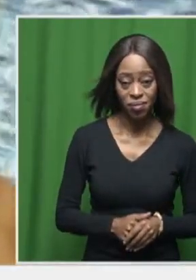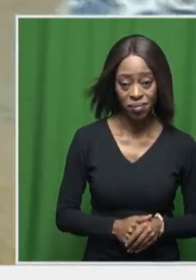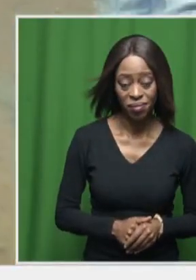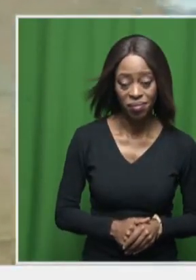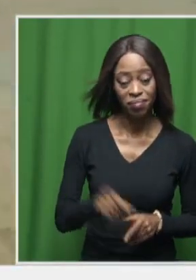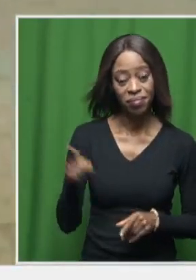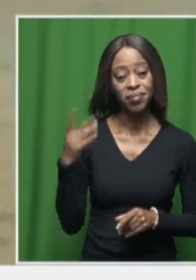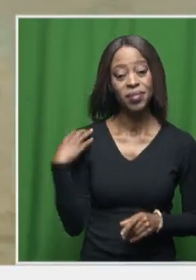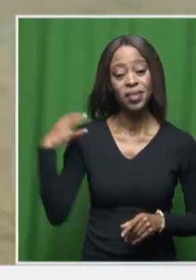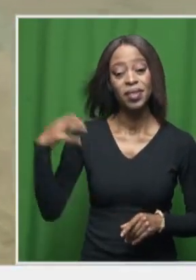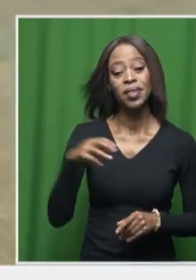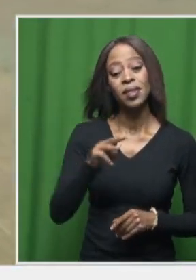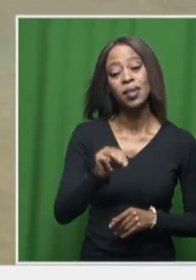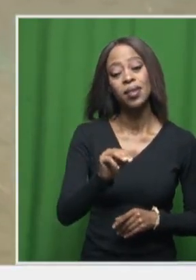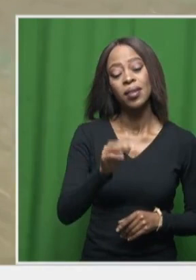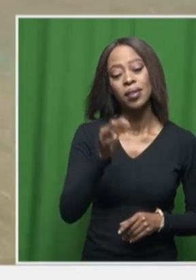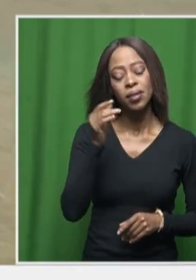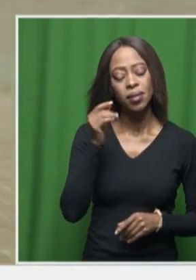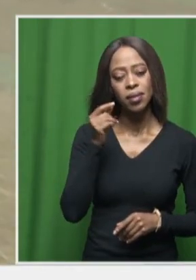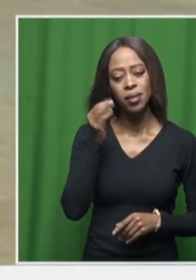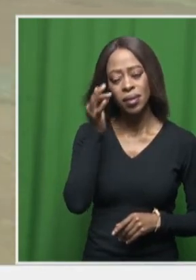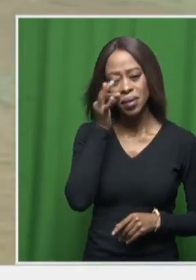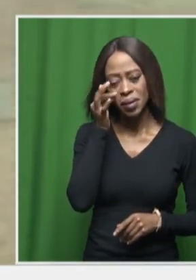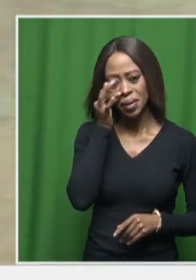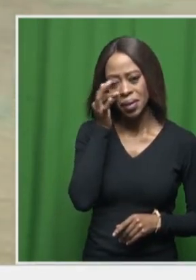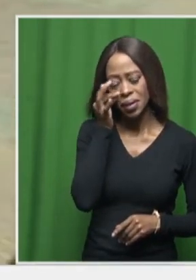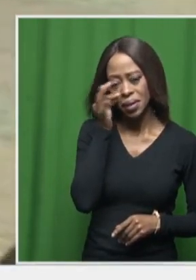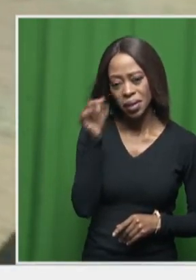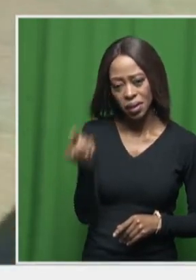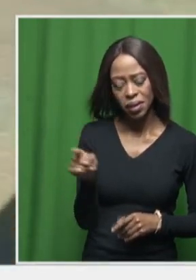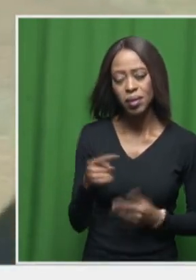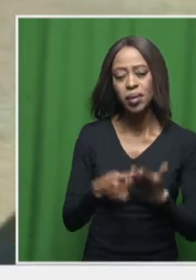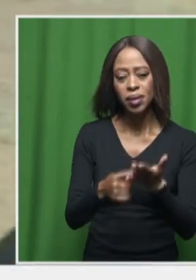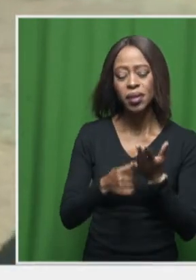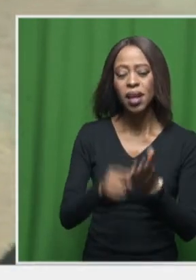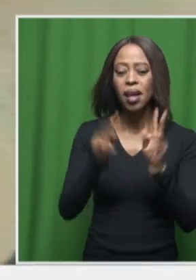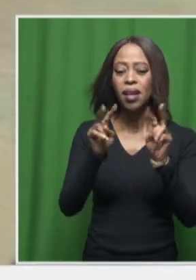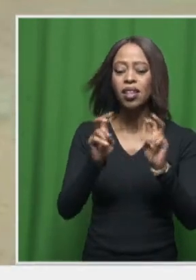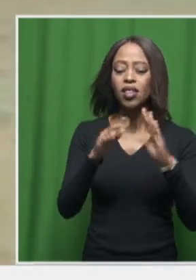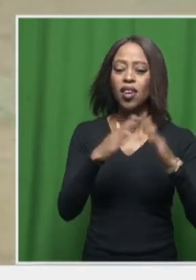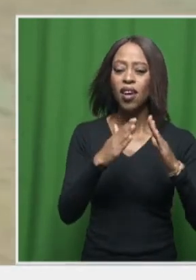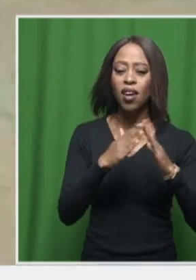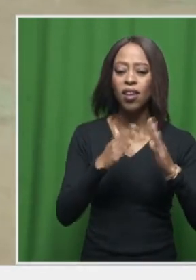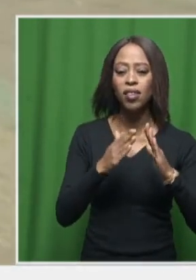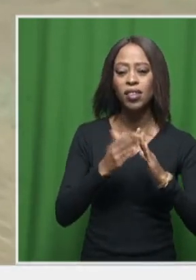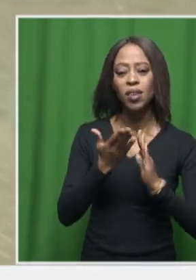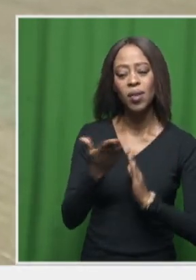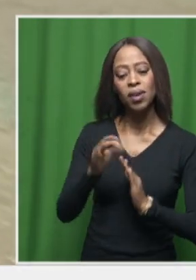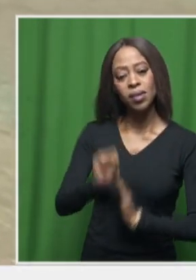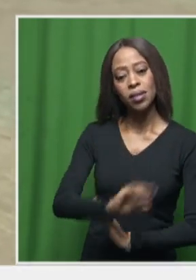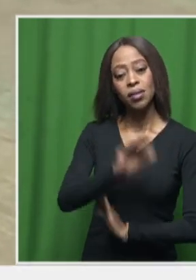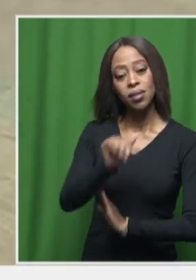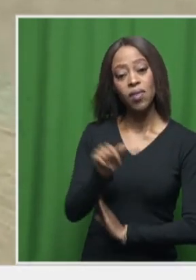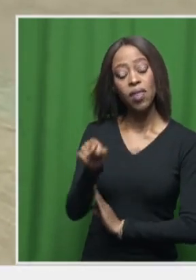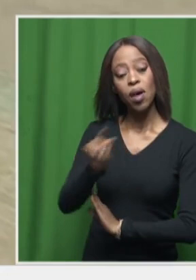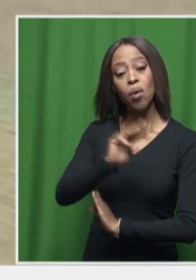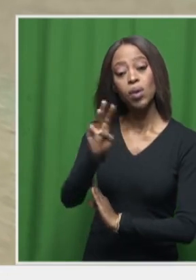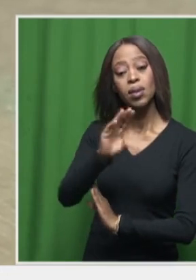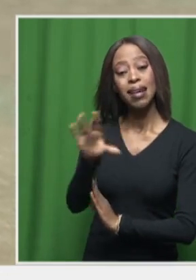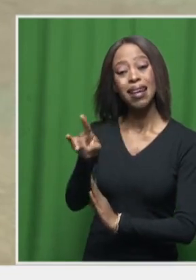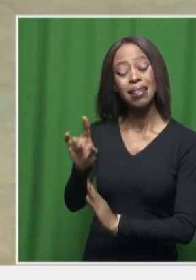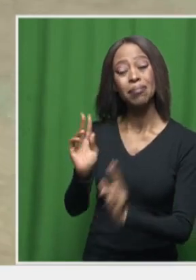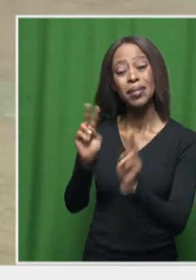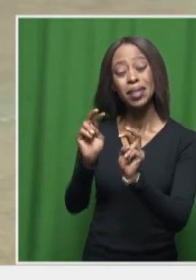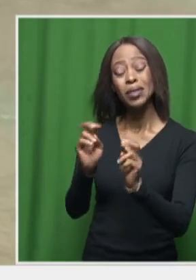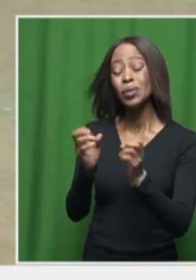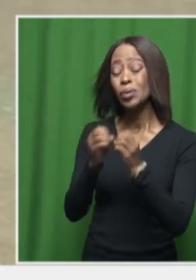That is Minister Mmamoloko Kubayi speaking about those issues of housing within South Africa. We come to the Western Cape, there's an issue of